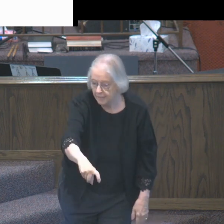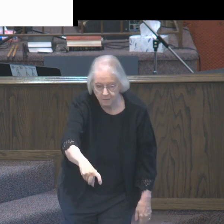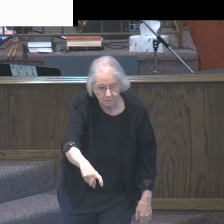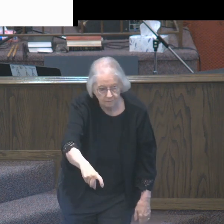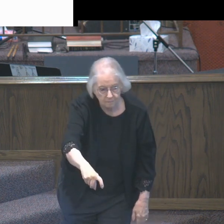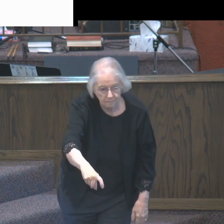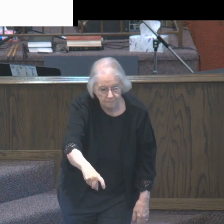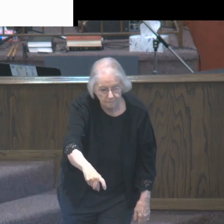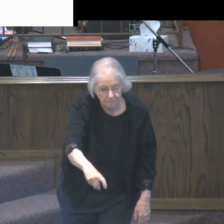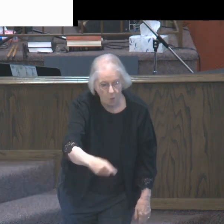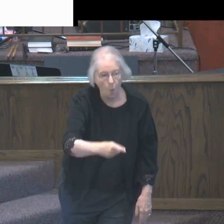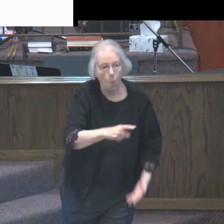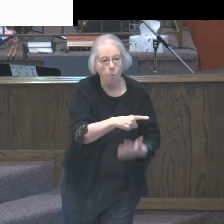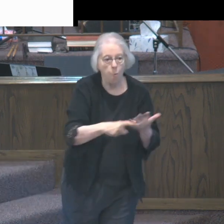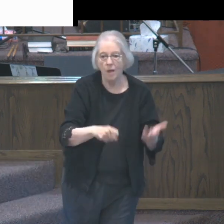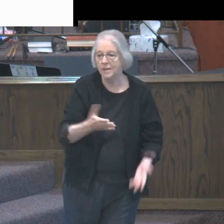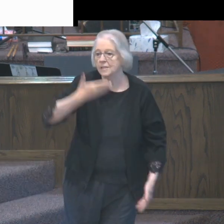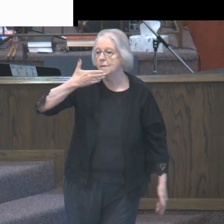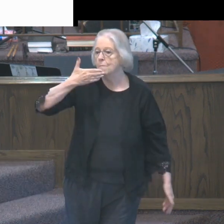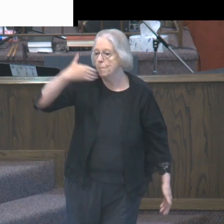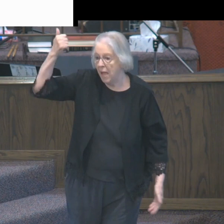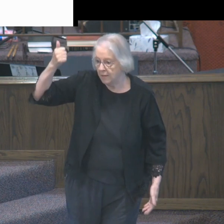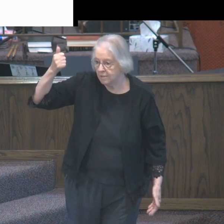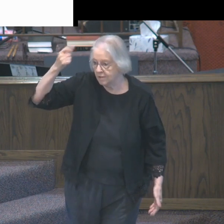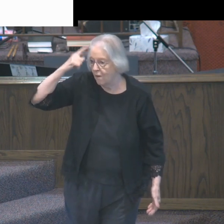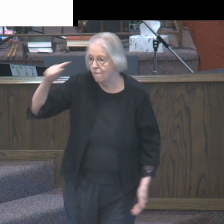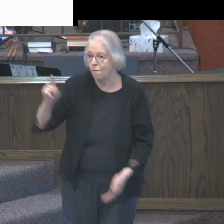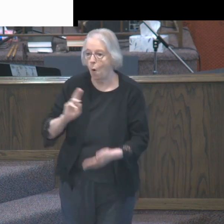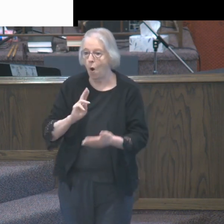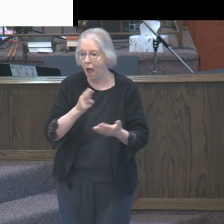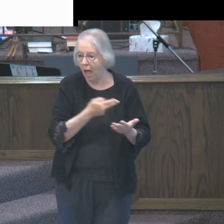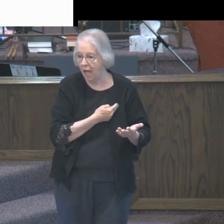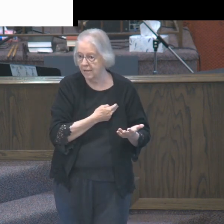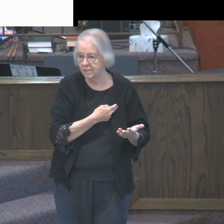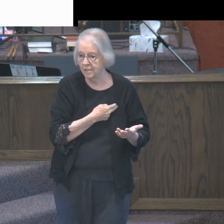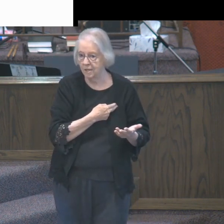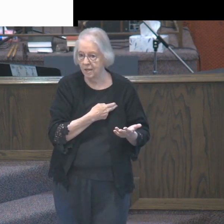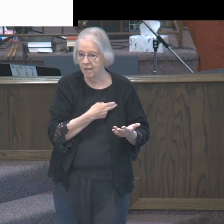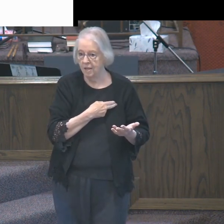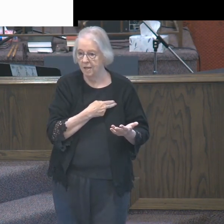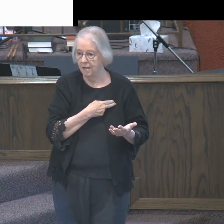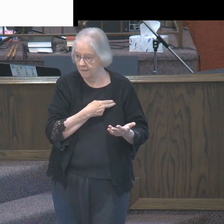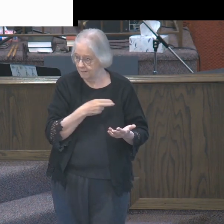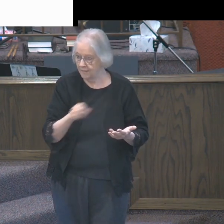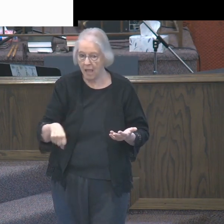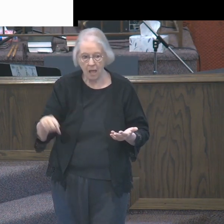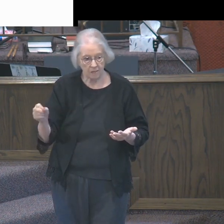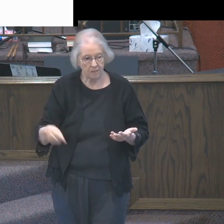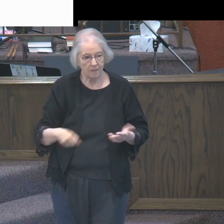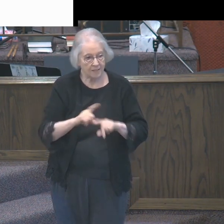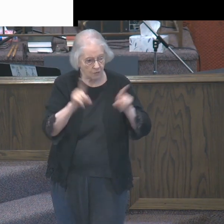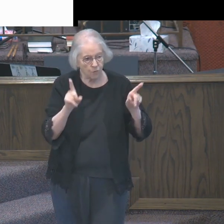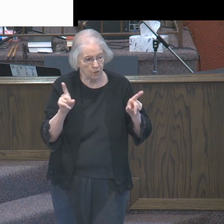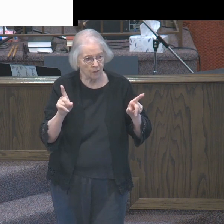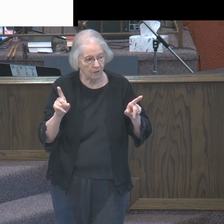this time where we feel all alone. And we say, God, where are you? And why won't